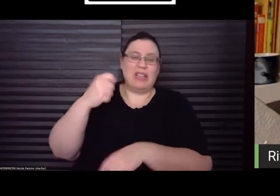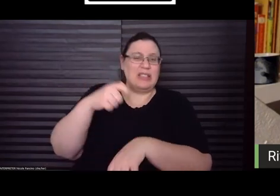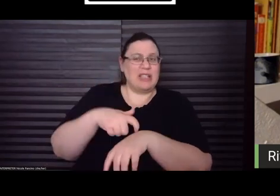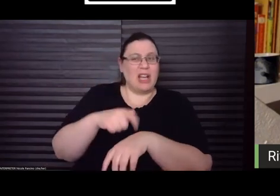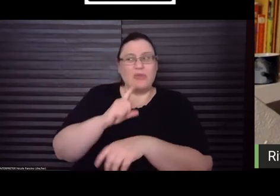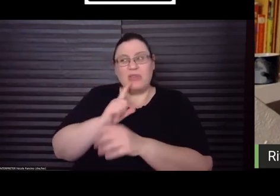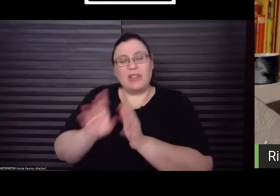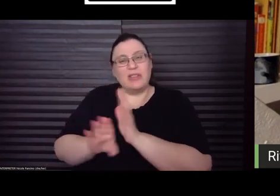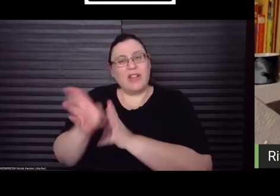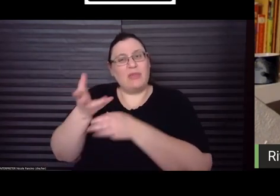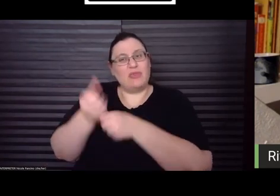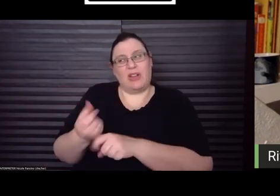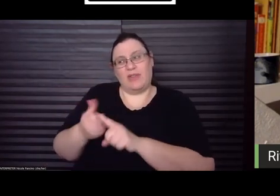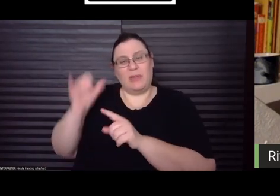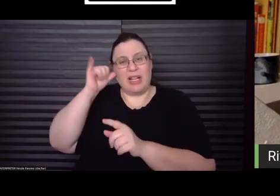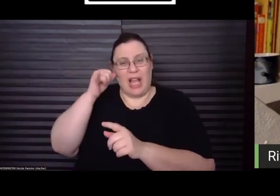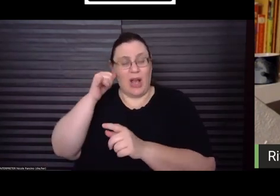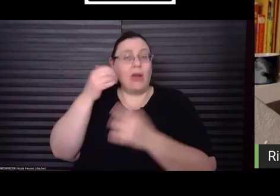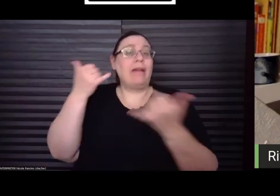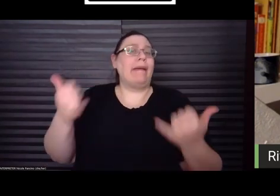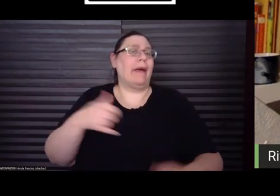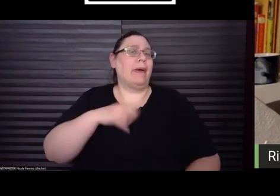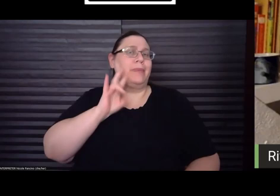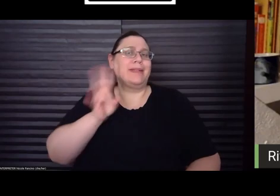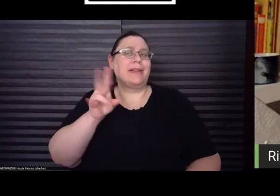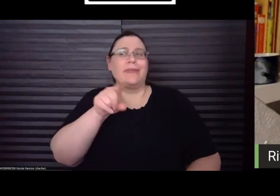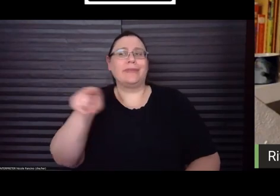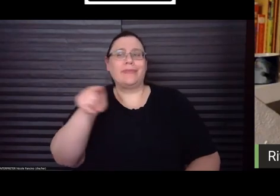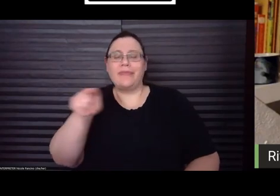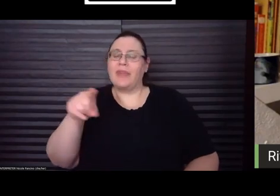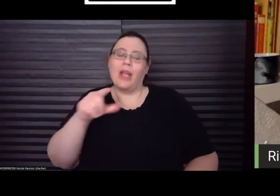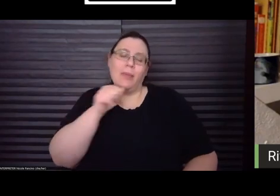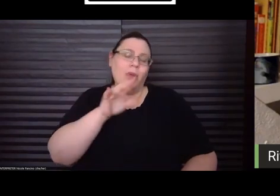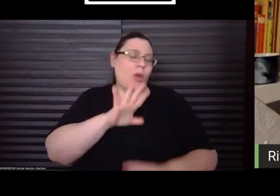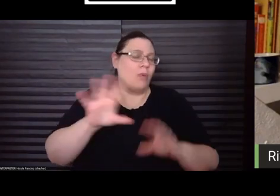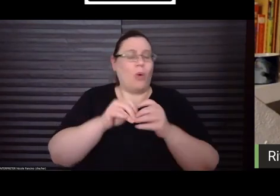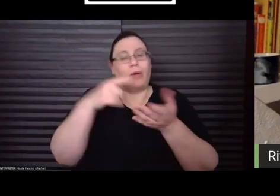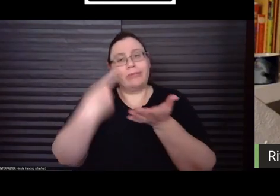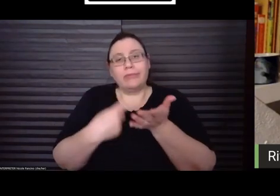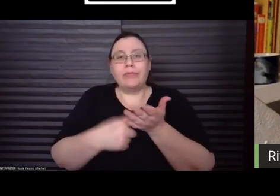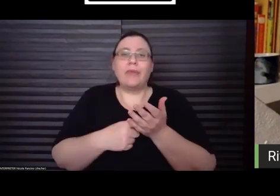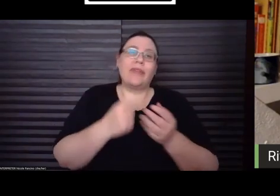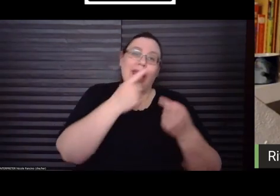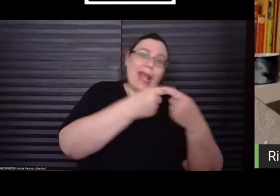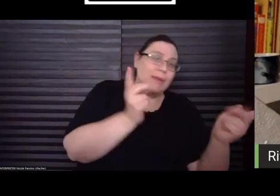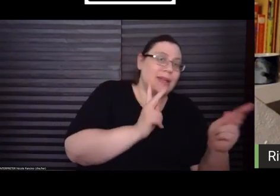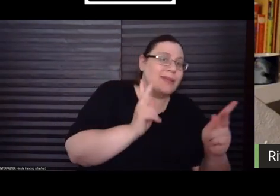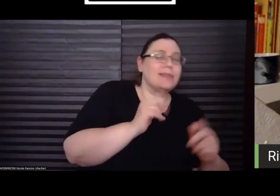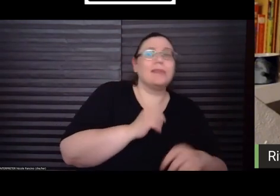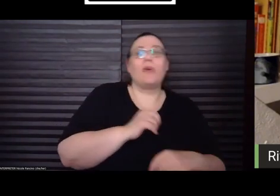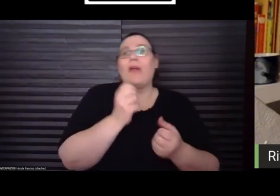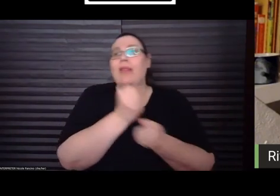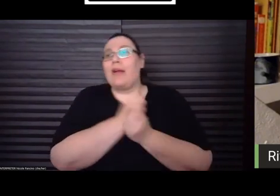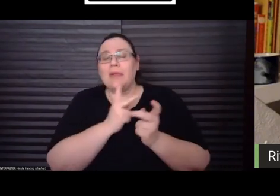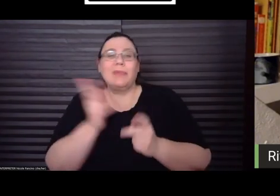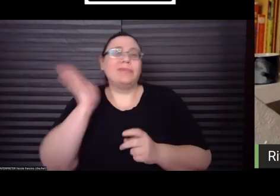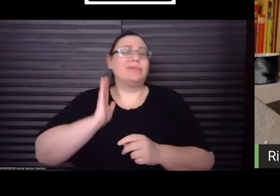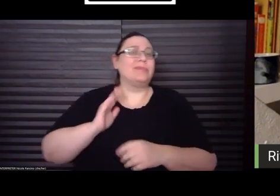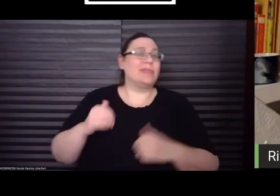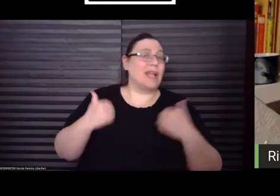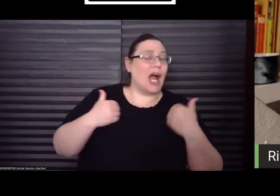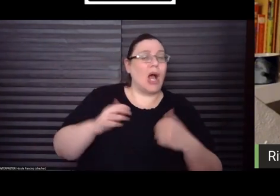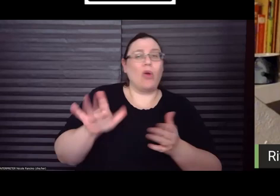I'm 70-some years old. I'll spend no more time on the enemies or loves of my youth and middle age. I'll say